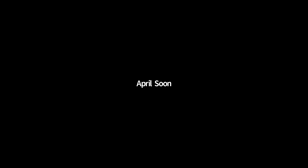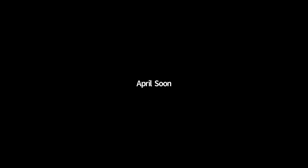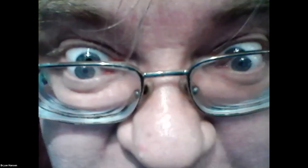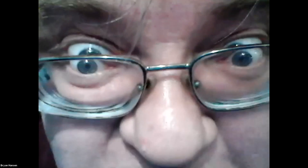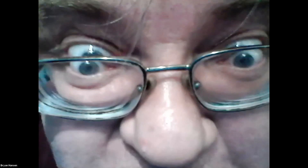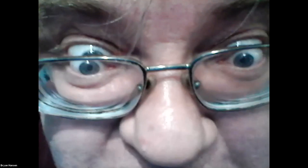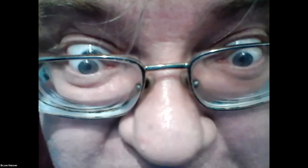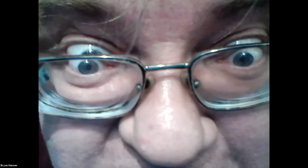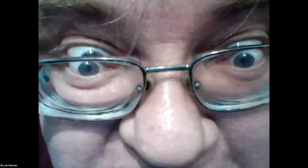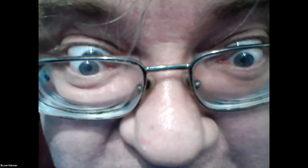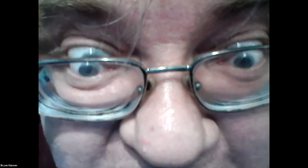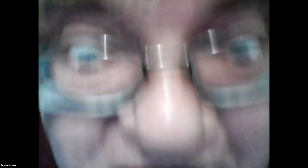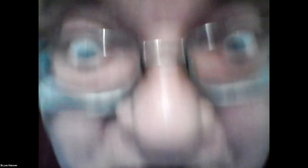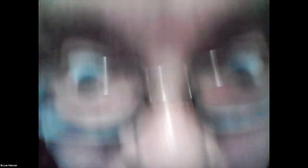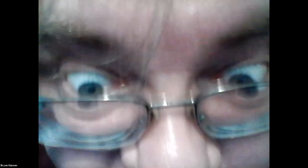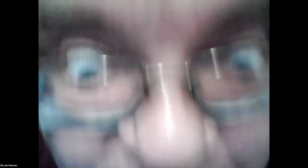You look